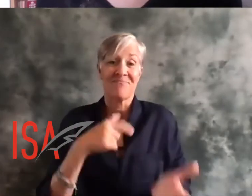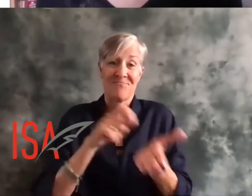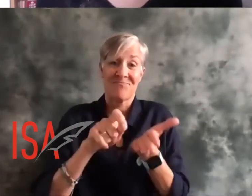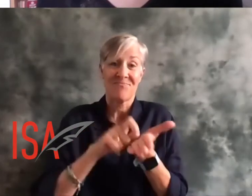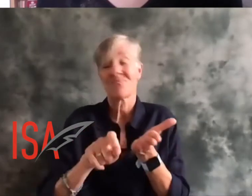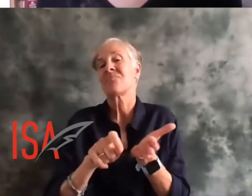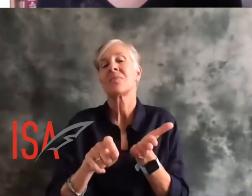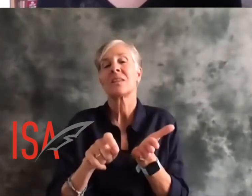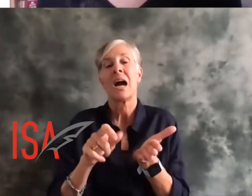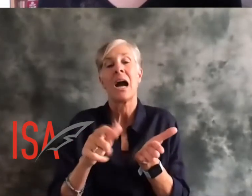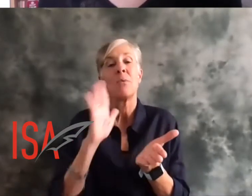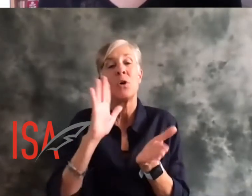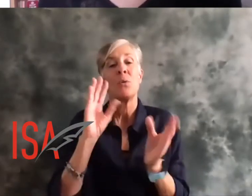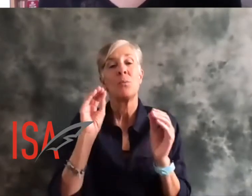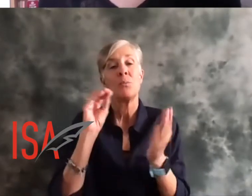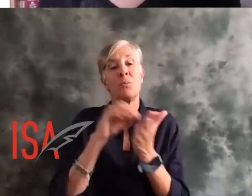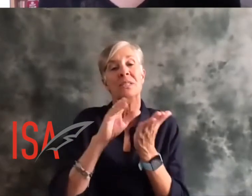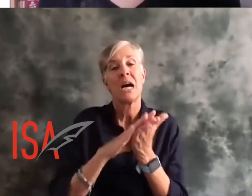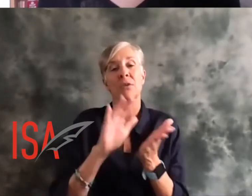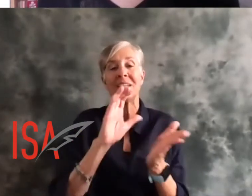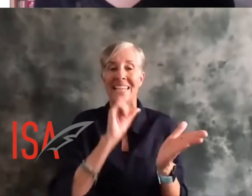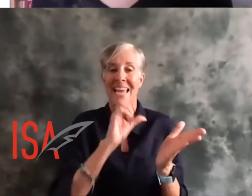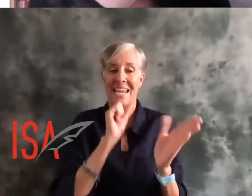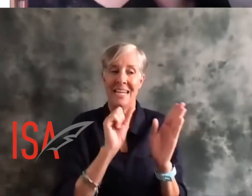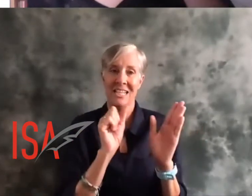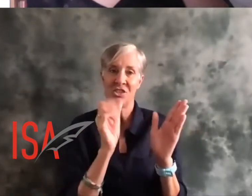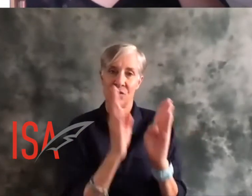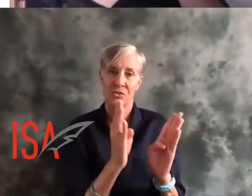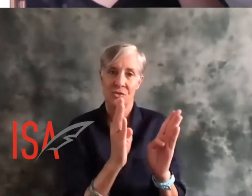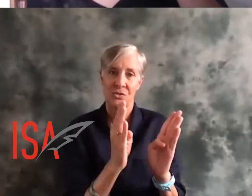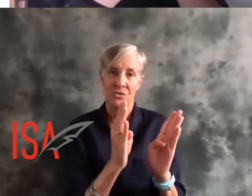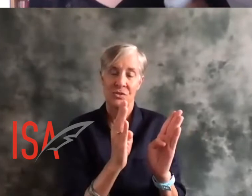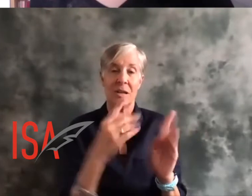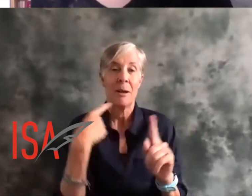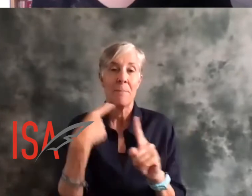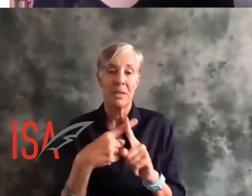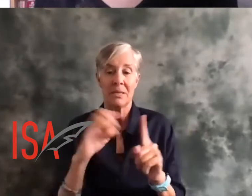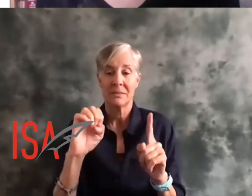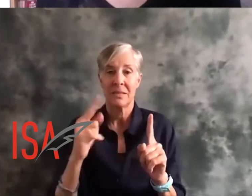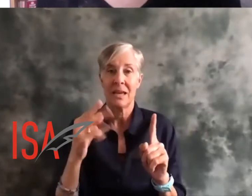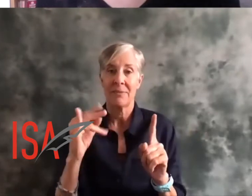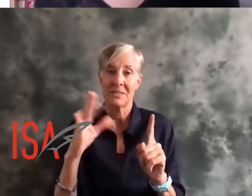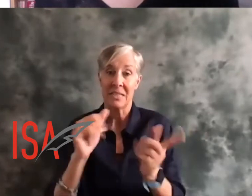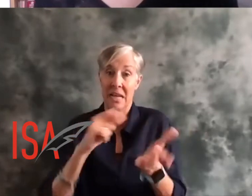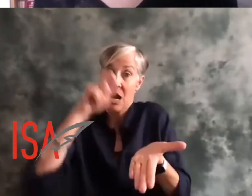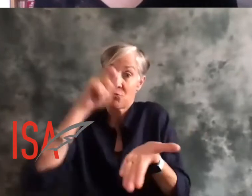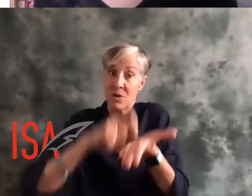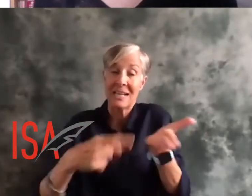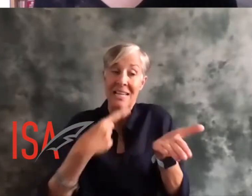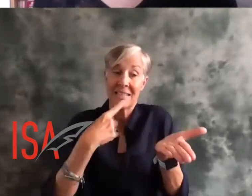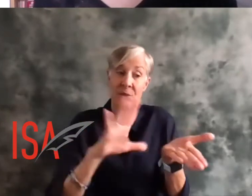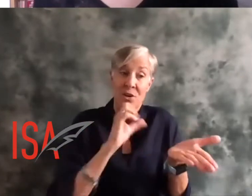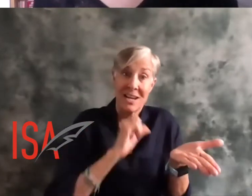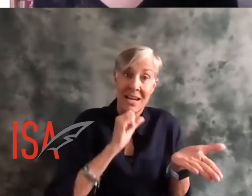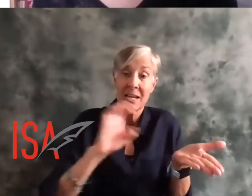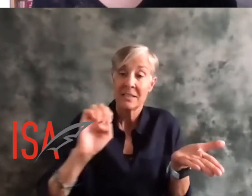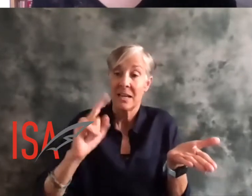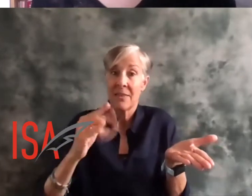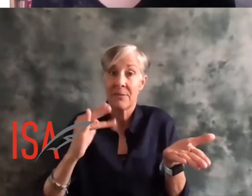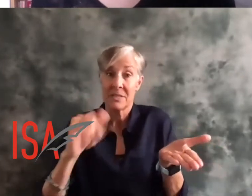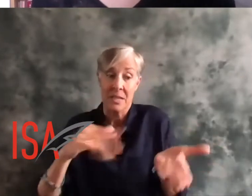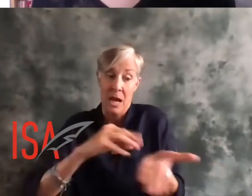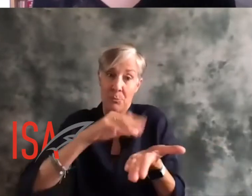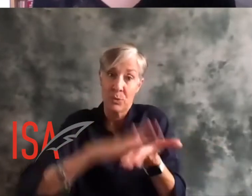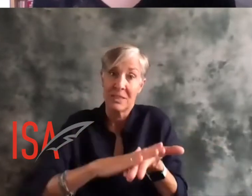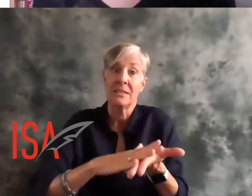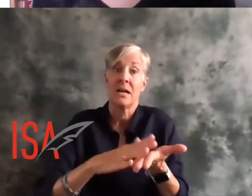like an age-ish for folks, and then I put in their ethnicity, and I do it on purpose. I definitely put in their ethnicity on